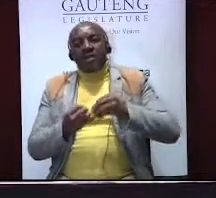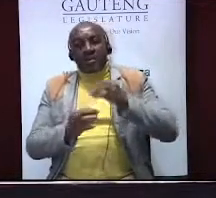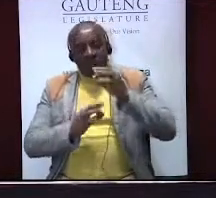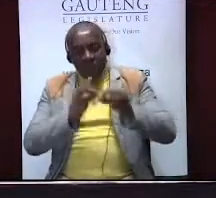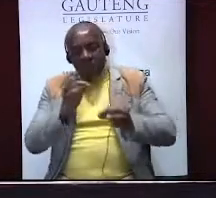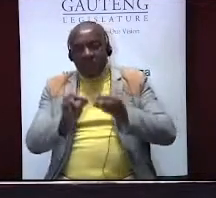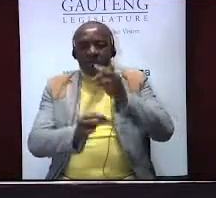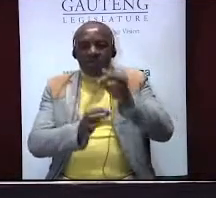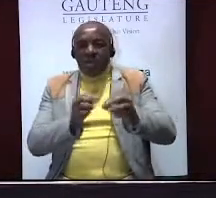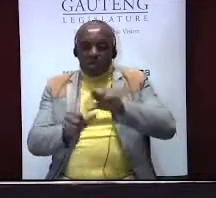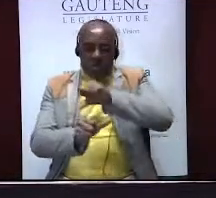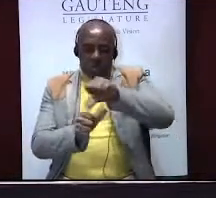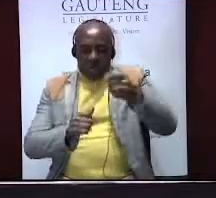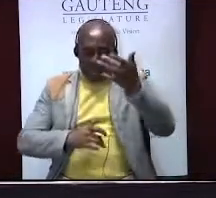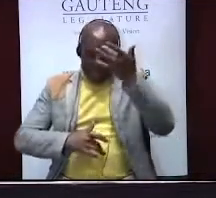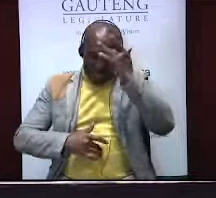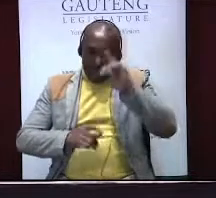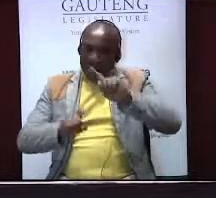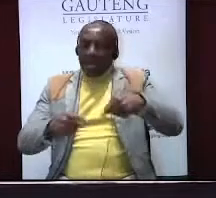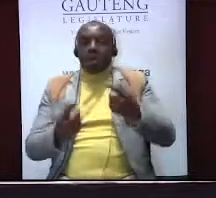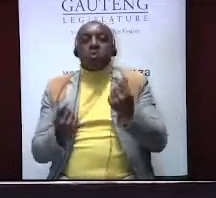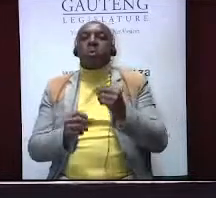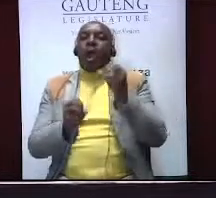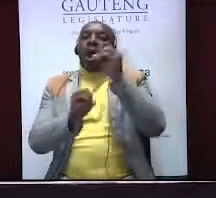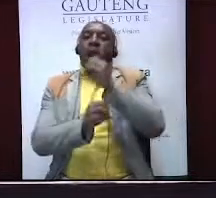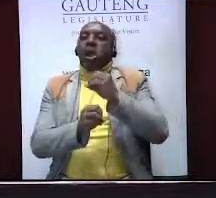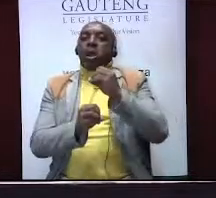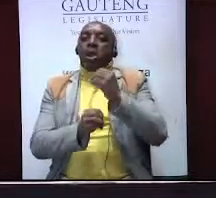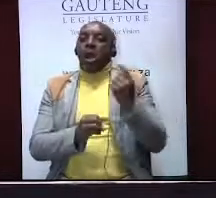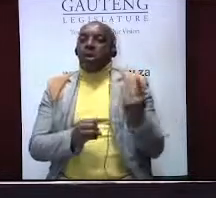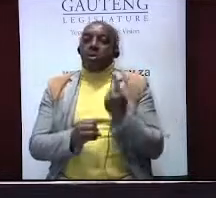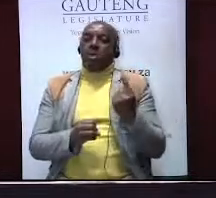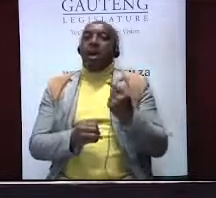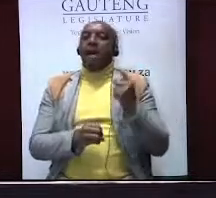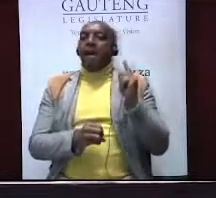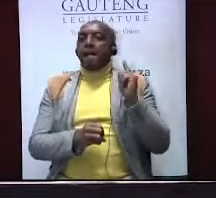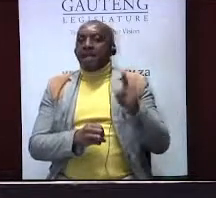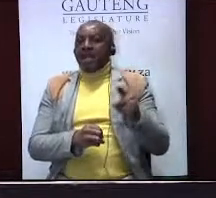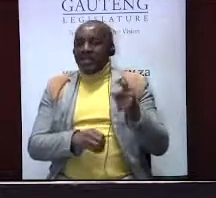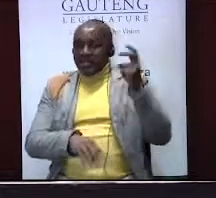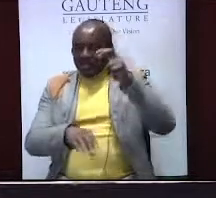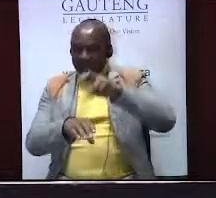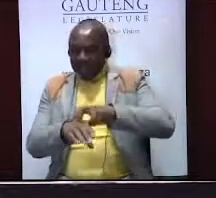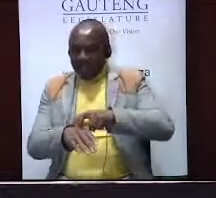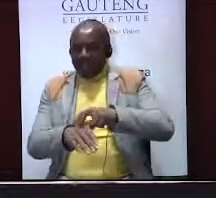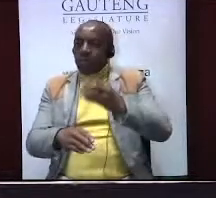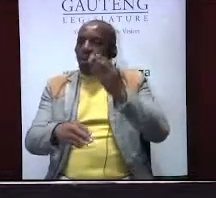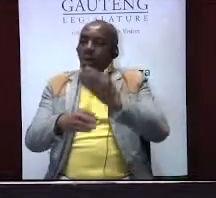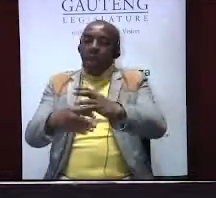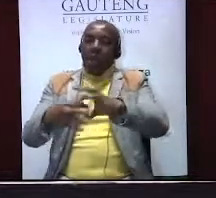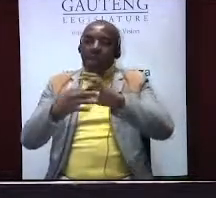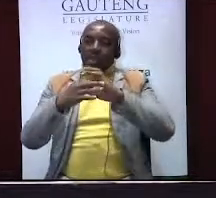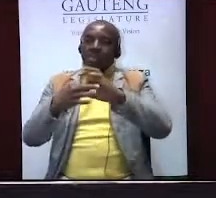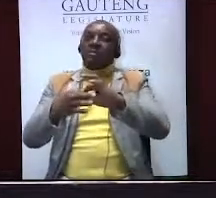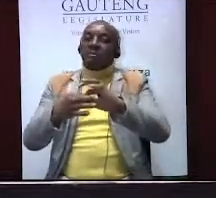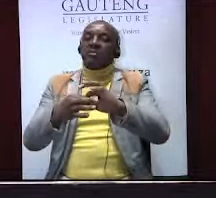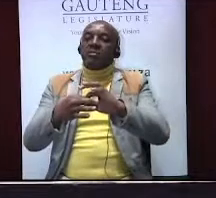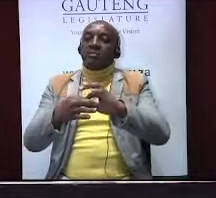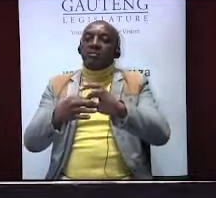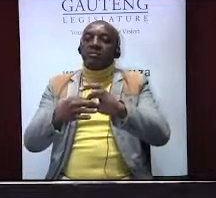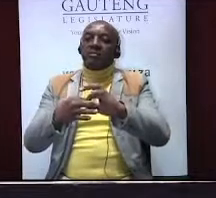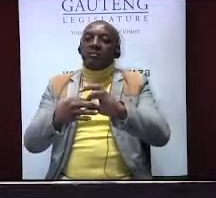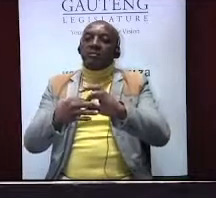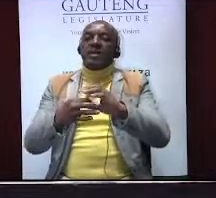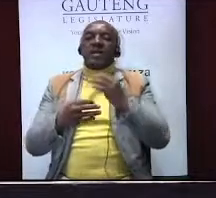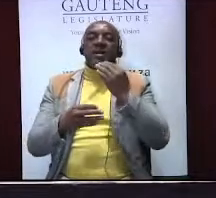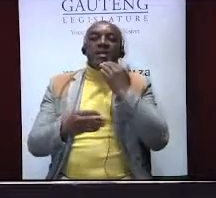ills, it cannot do it alone, but requires to work with in collaboration